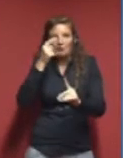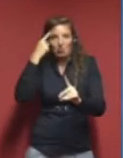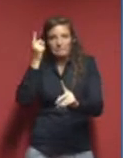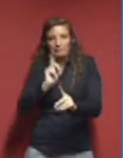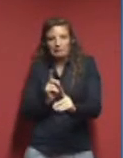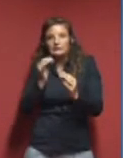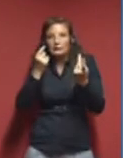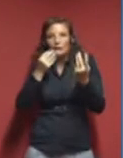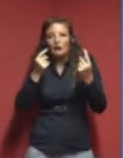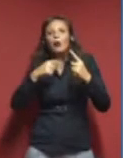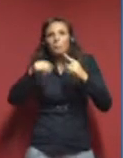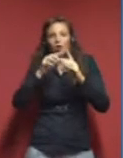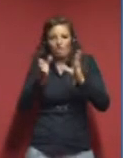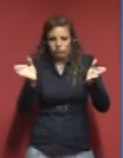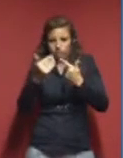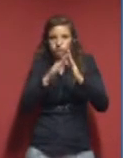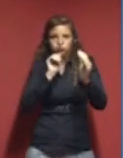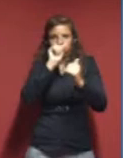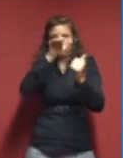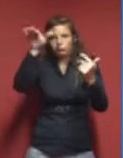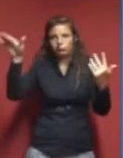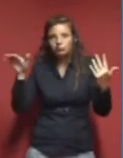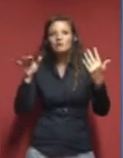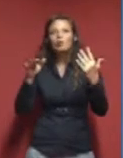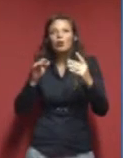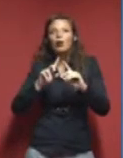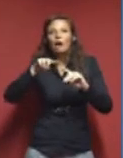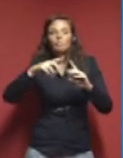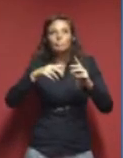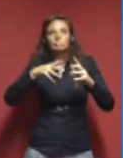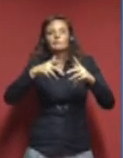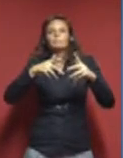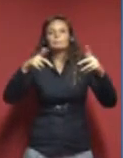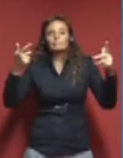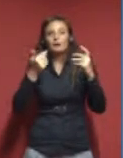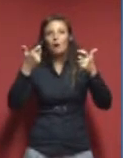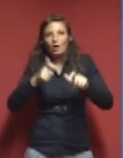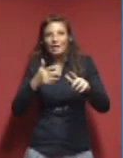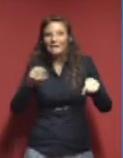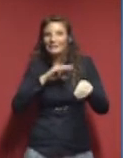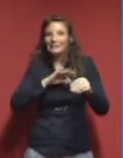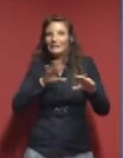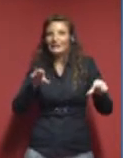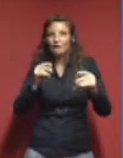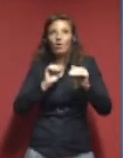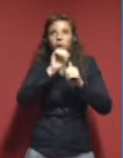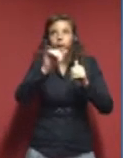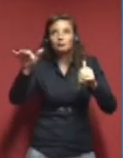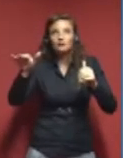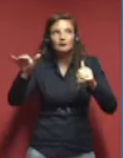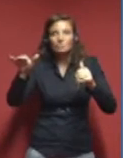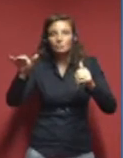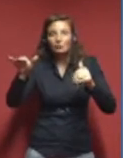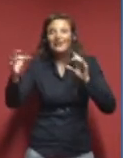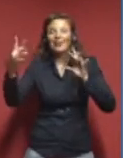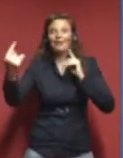then it really started becoming interesting, because we got all this feedback back. And we decided to take it seriously and work it back into